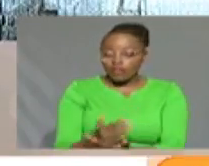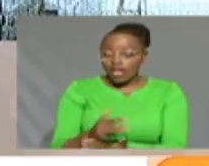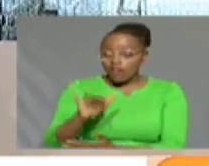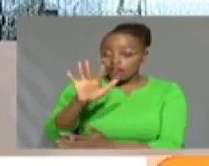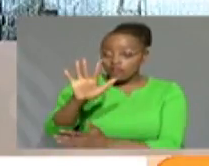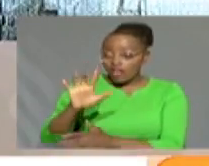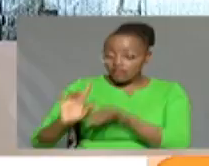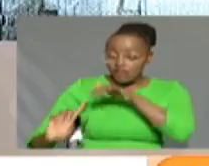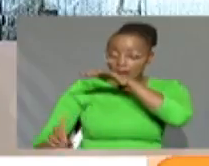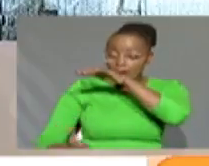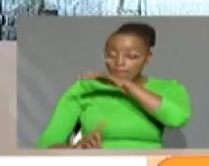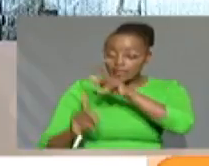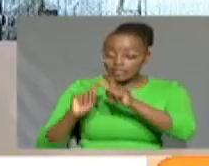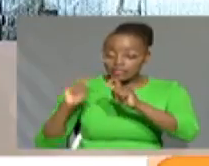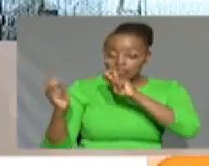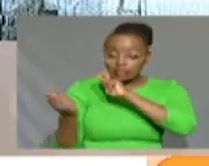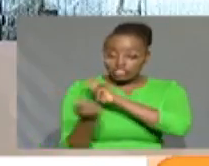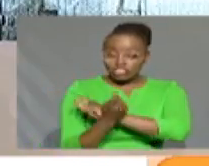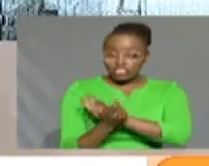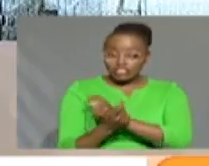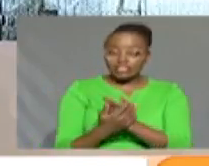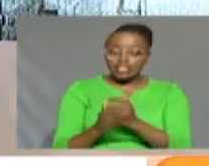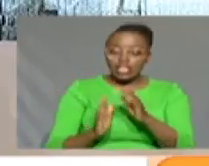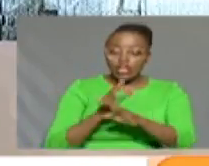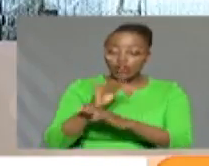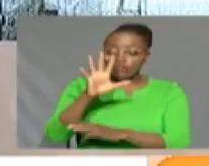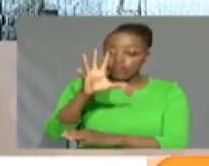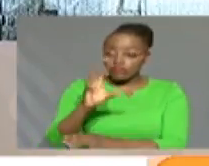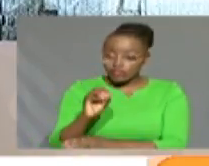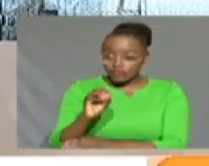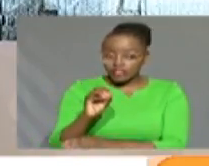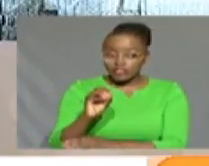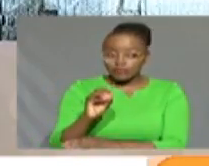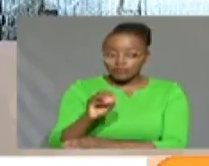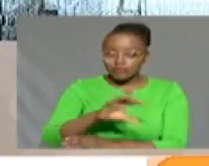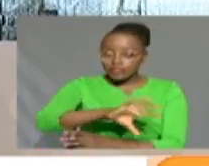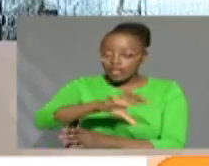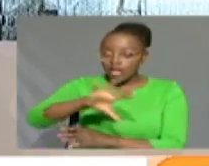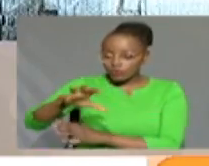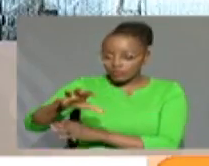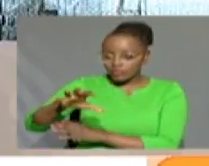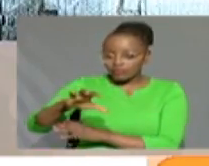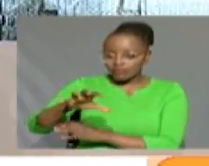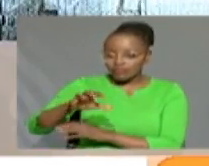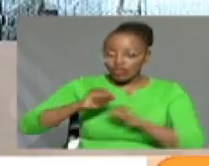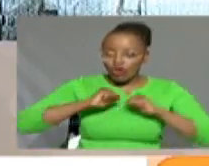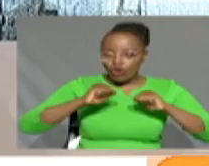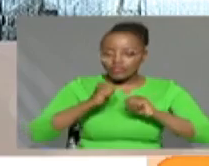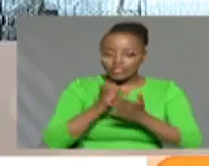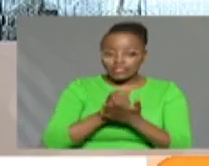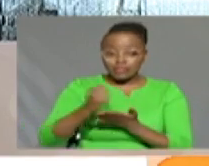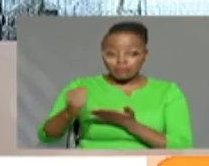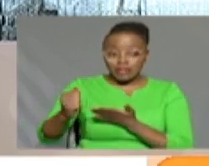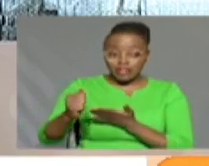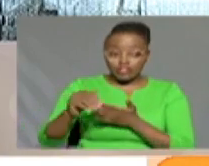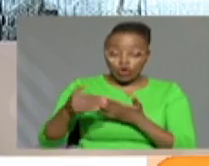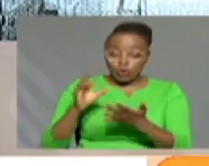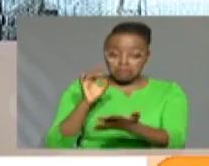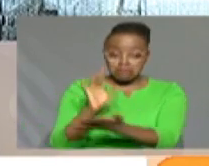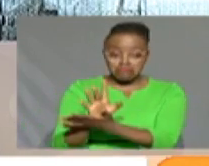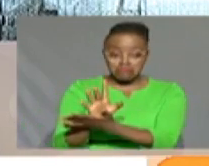5 cabinet reshuffles and over 50 cabinet officers either suspended or